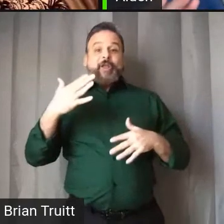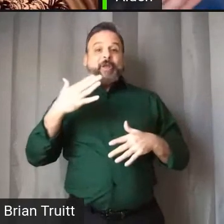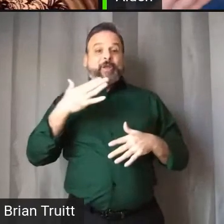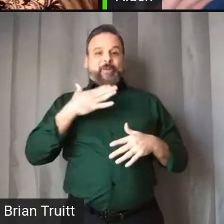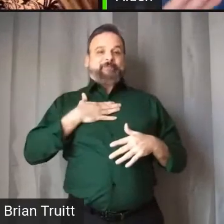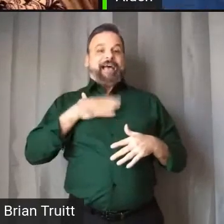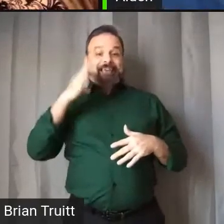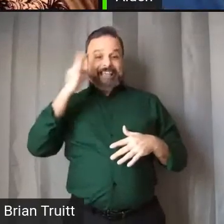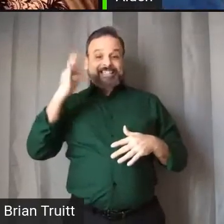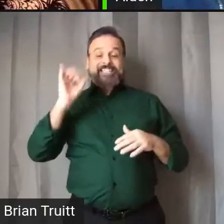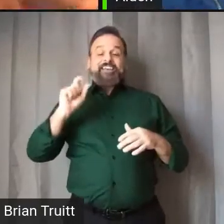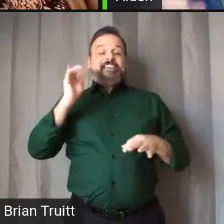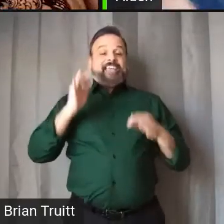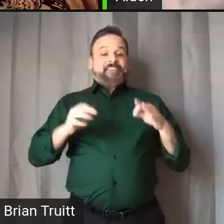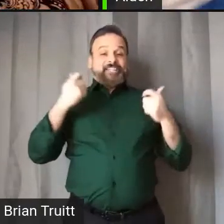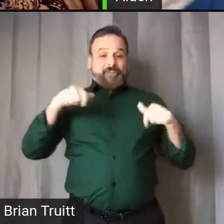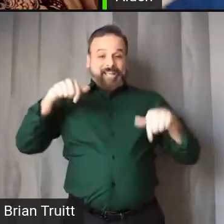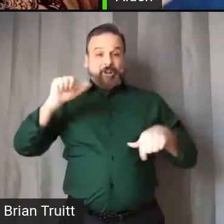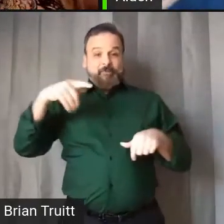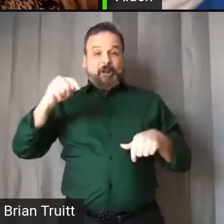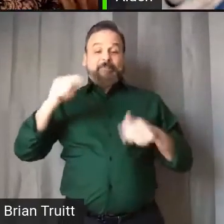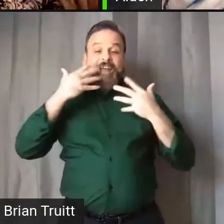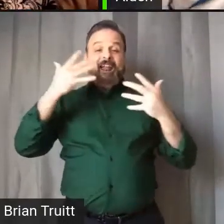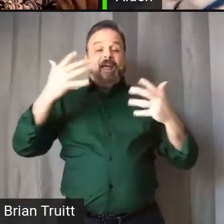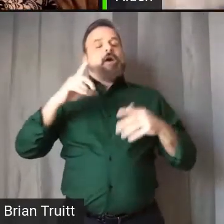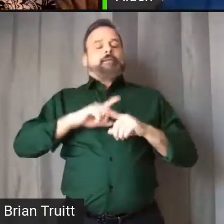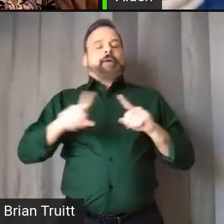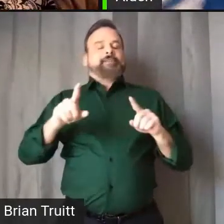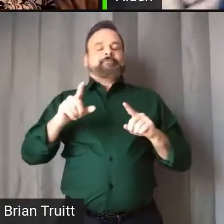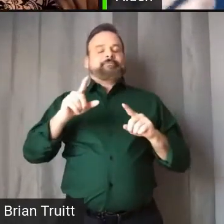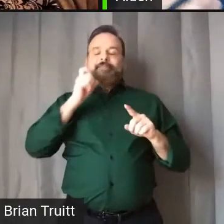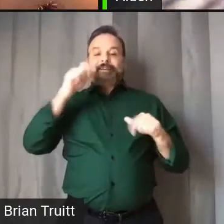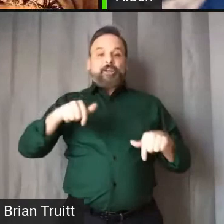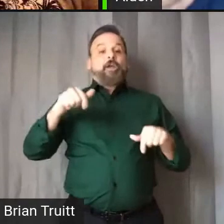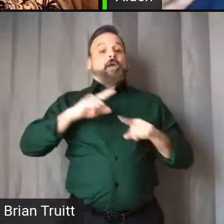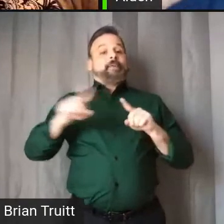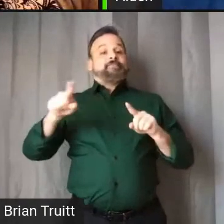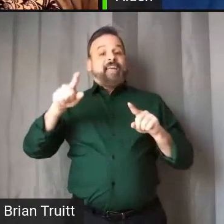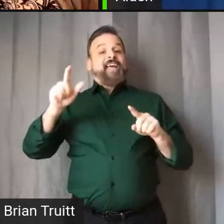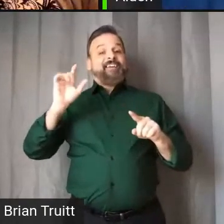I try to do it in my apartment. But even that, that grito call